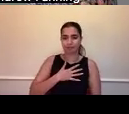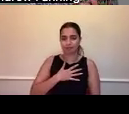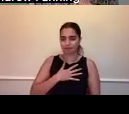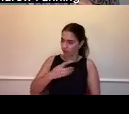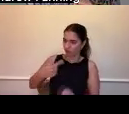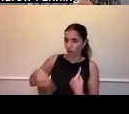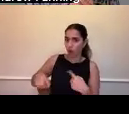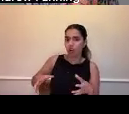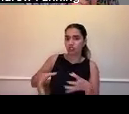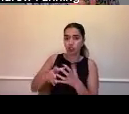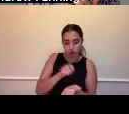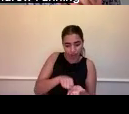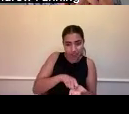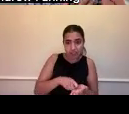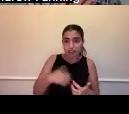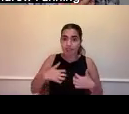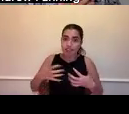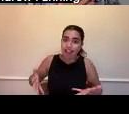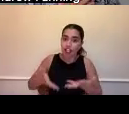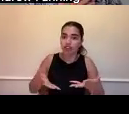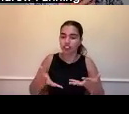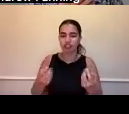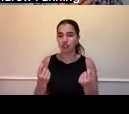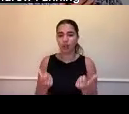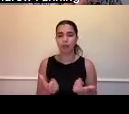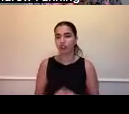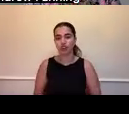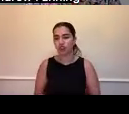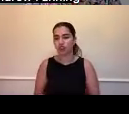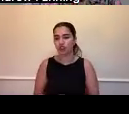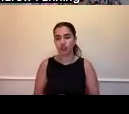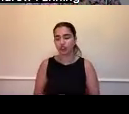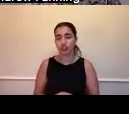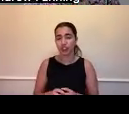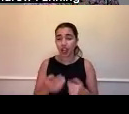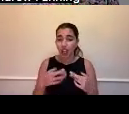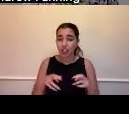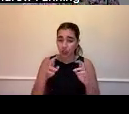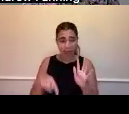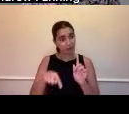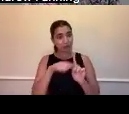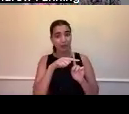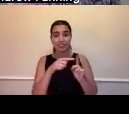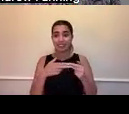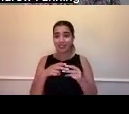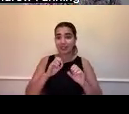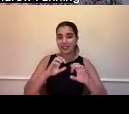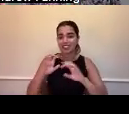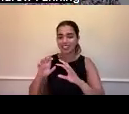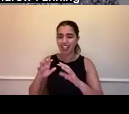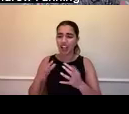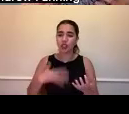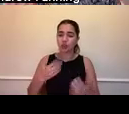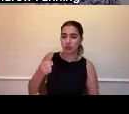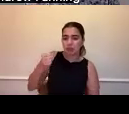in writing up. And I wish that there were better news to share. I certainly don't mean to bring down, this is a very important time to